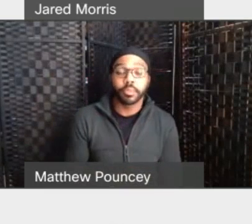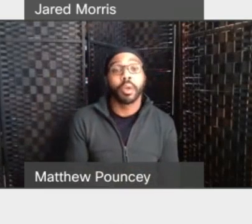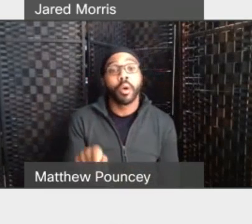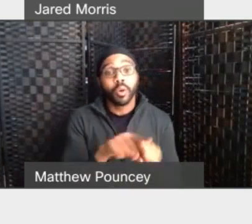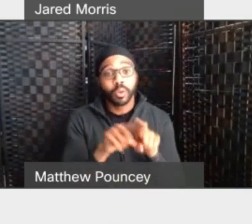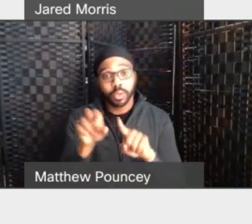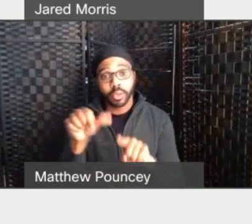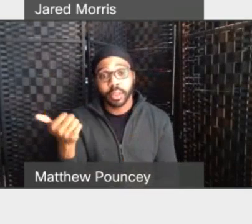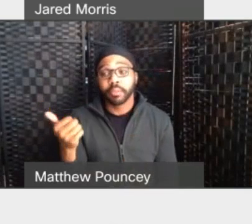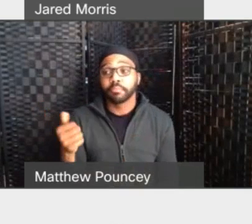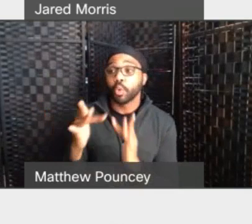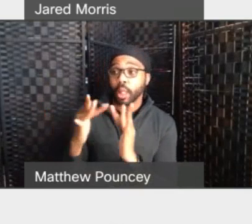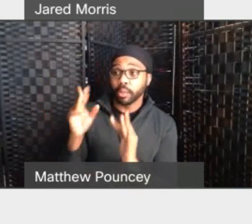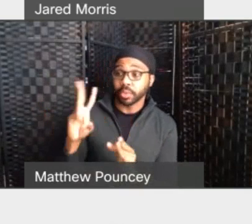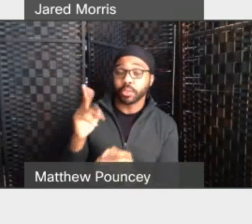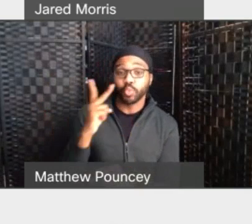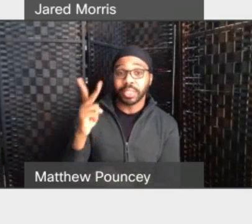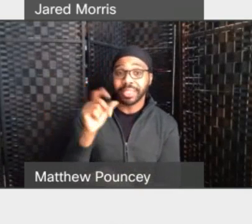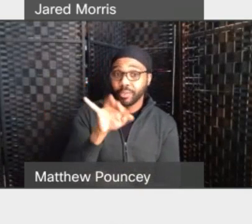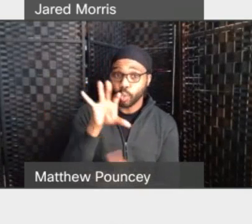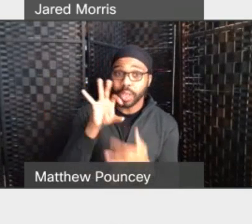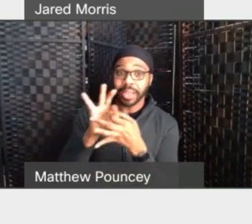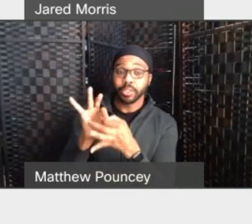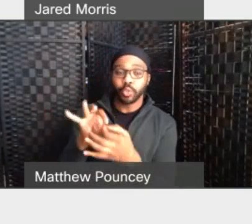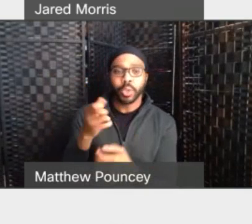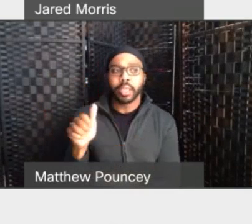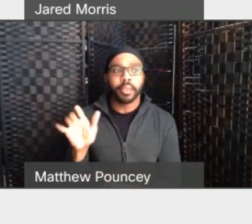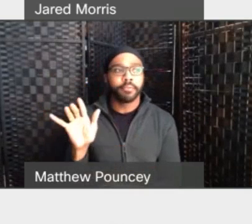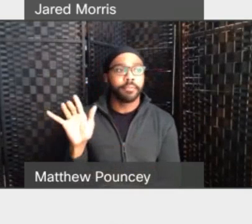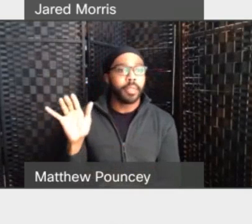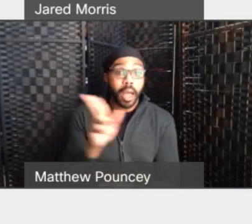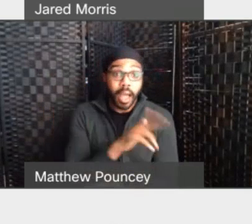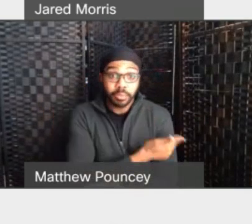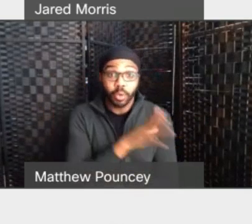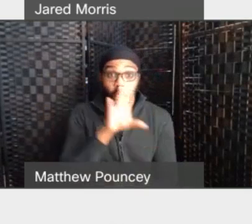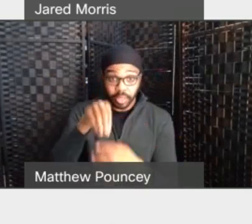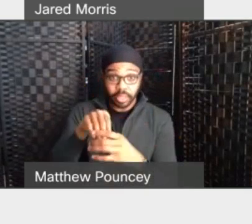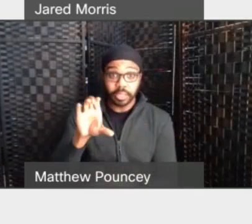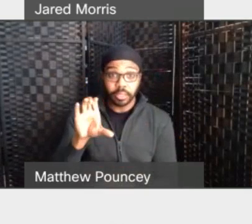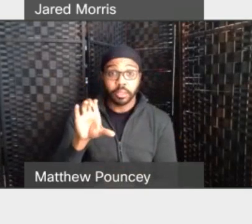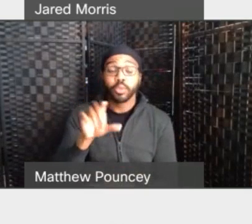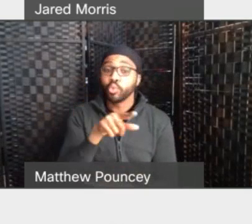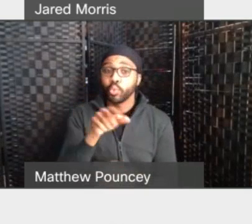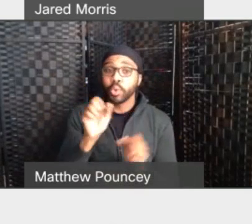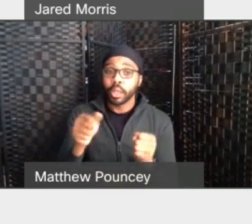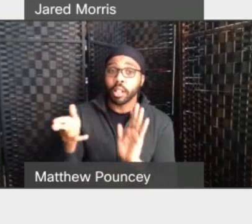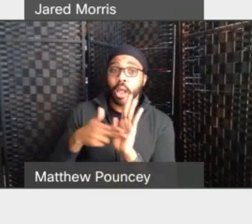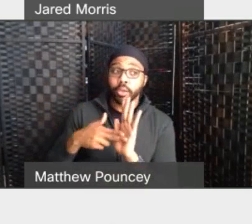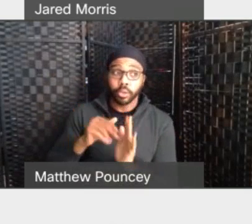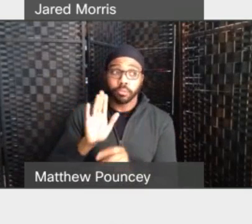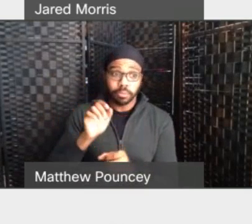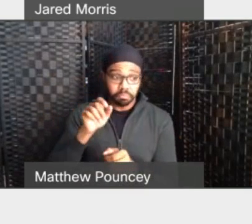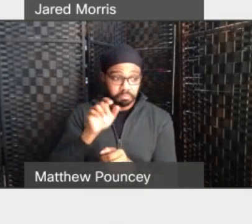go to the website, you will see is if you're connected to any of the hospitals in the district, you can log into their